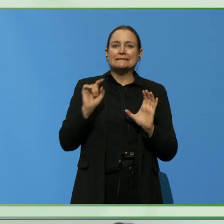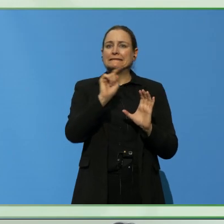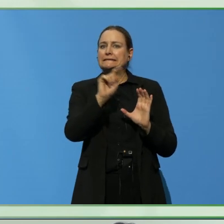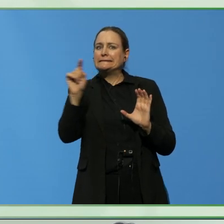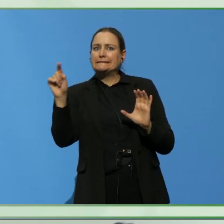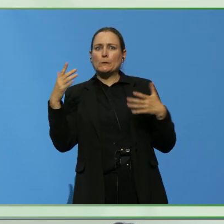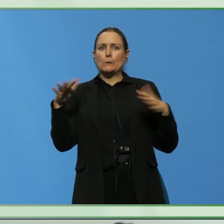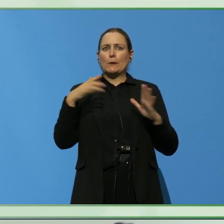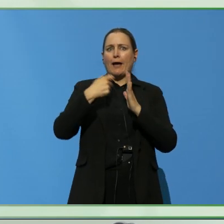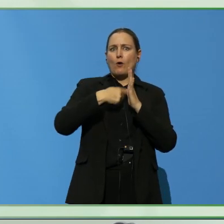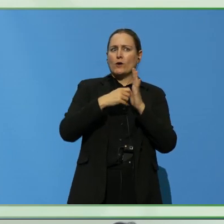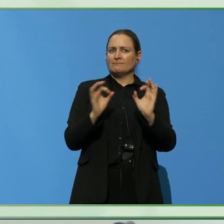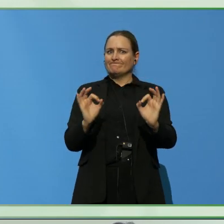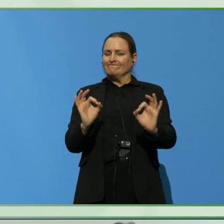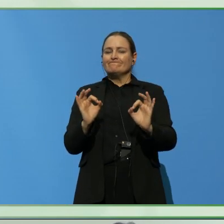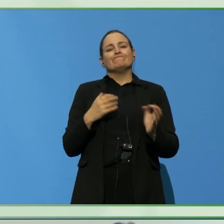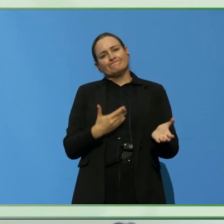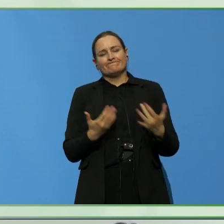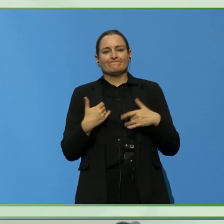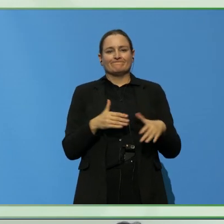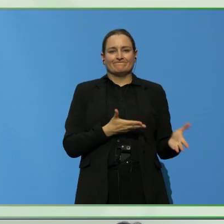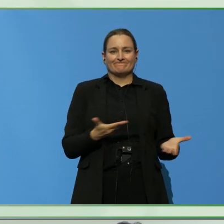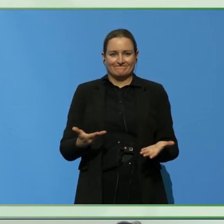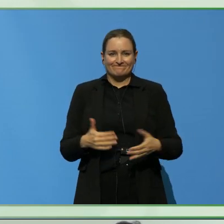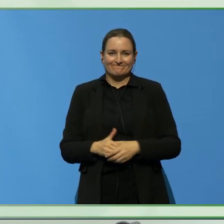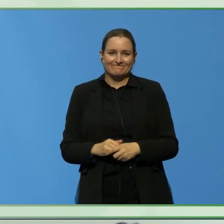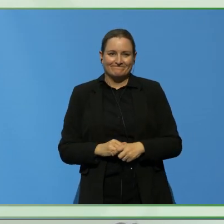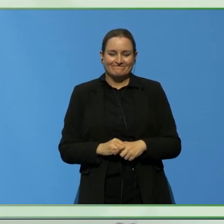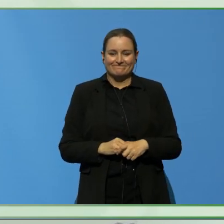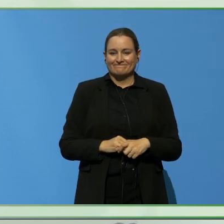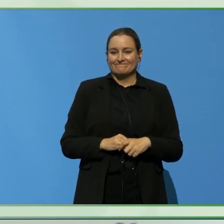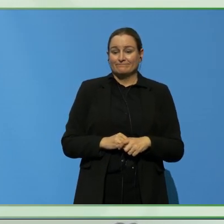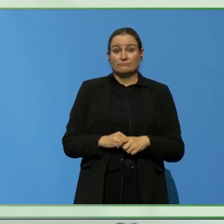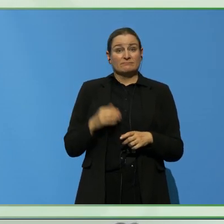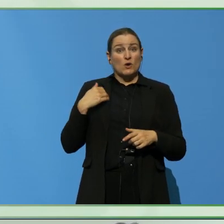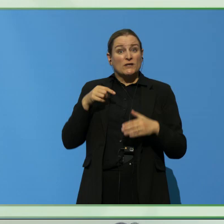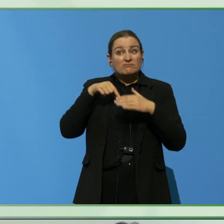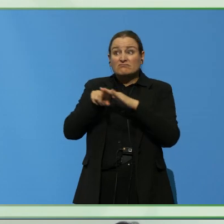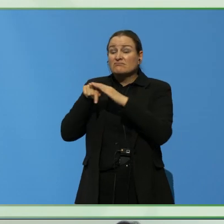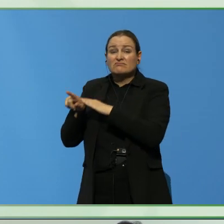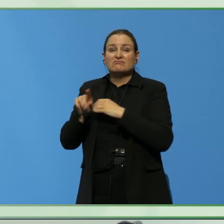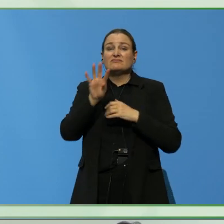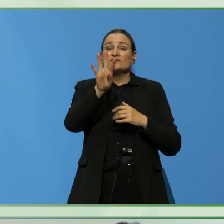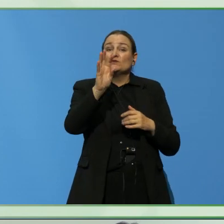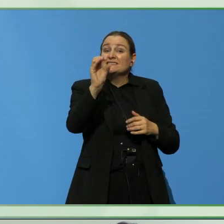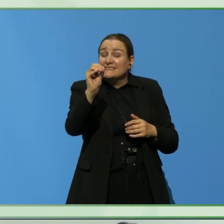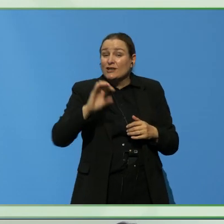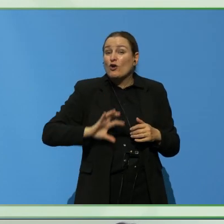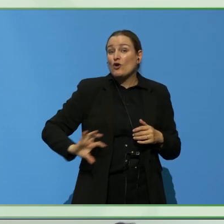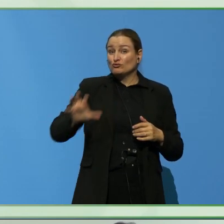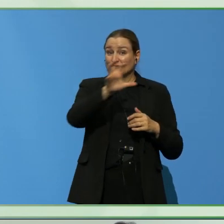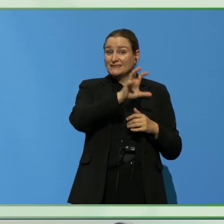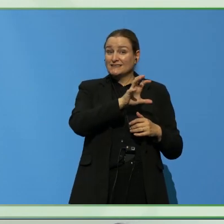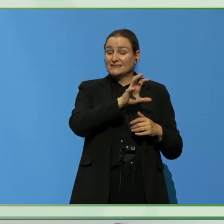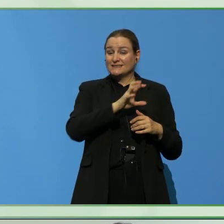work. Our reach is now in over 40 countries. These 78 startups that